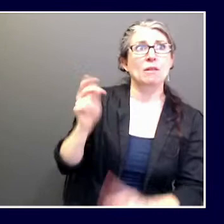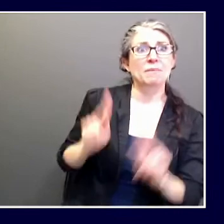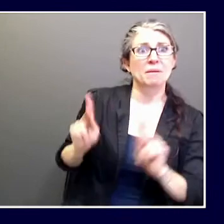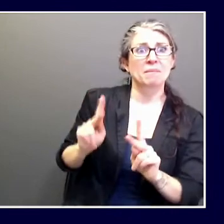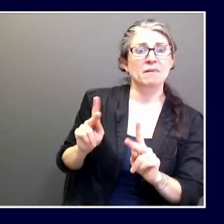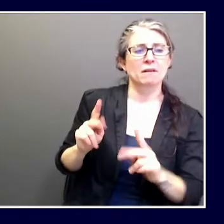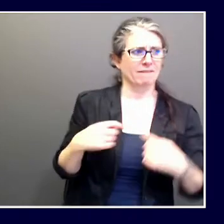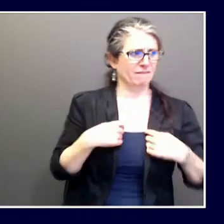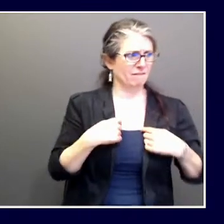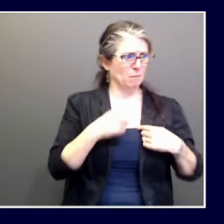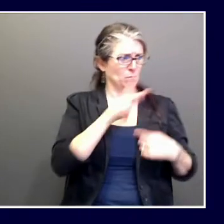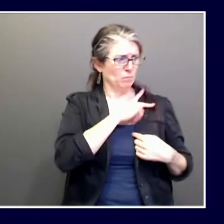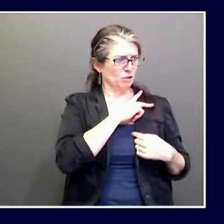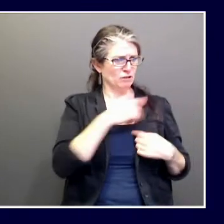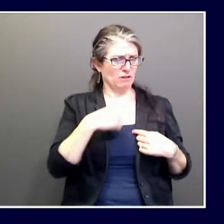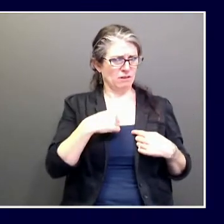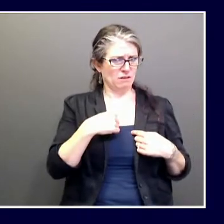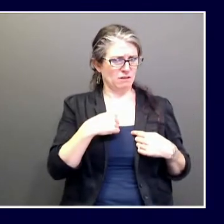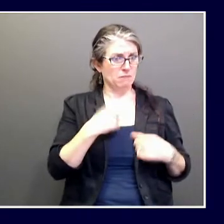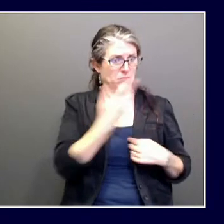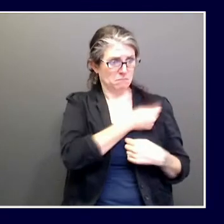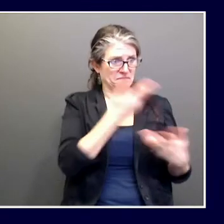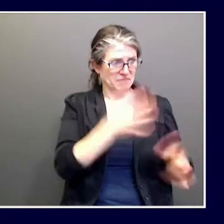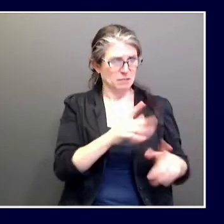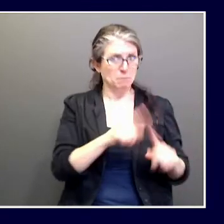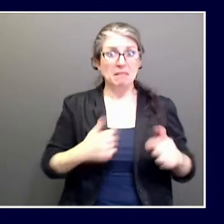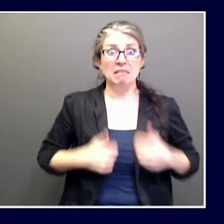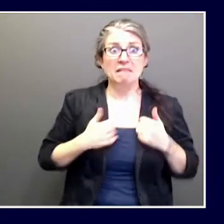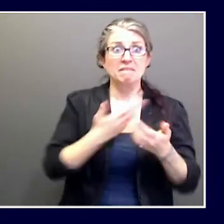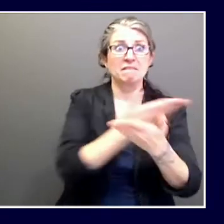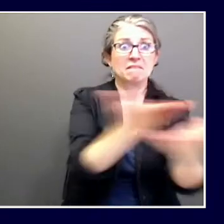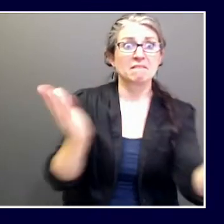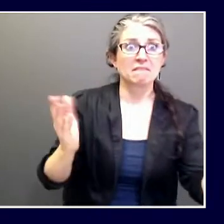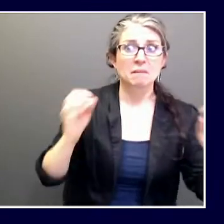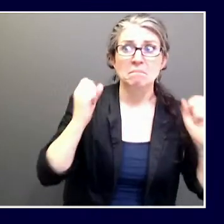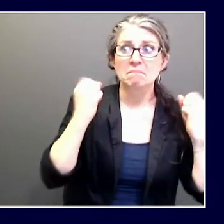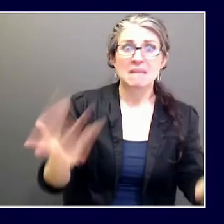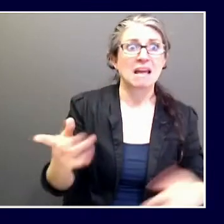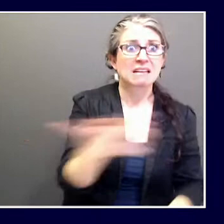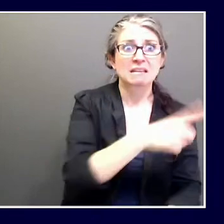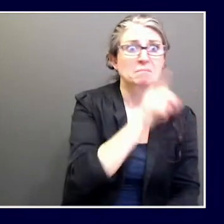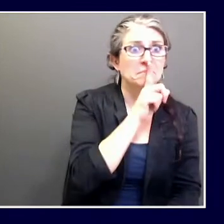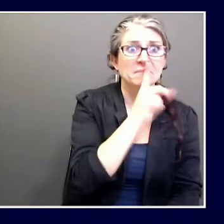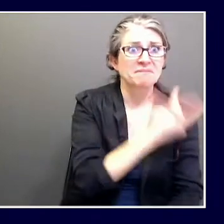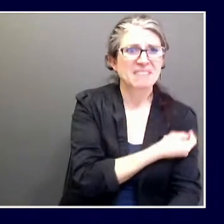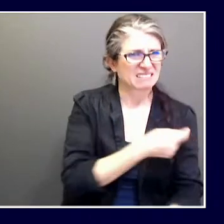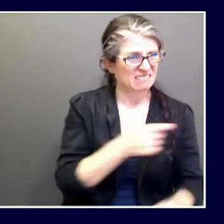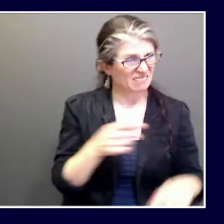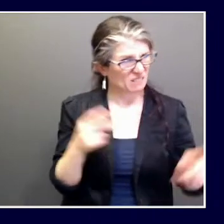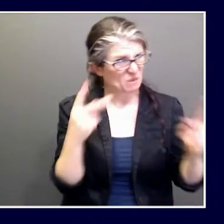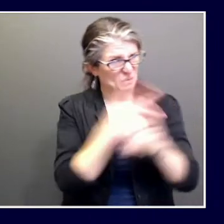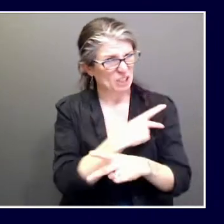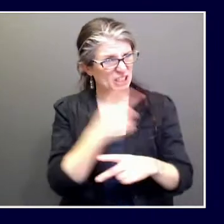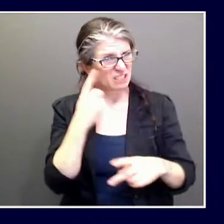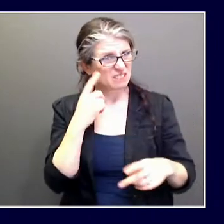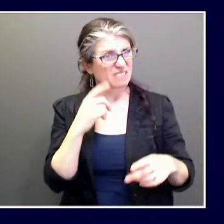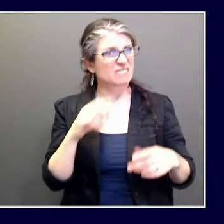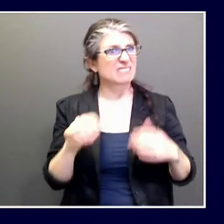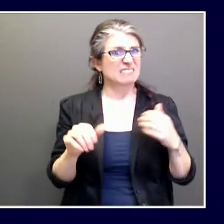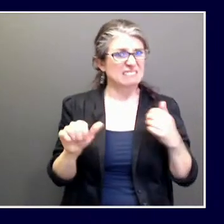even with Delta, going into the holiday season? Yeah, I mean, I'll start, Emily, but again, Commissioner and I have discussed this,